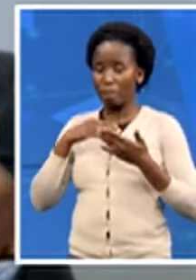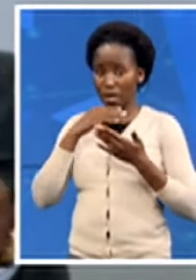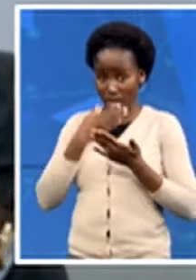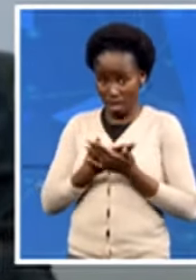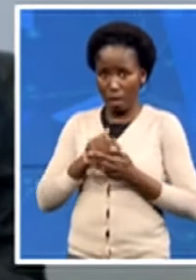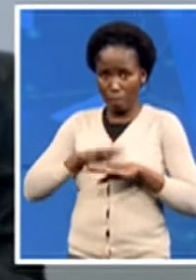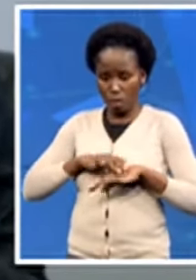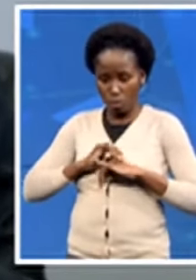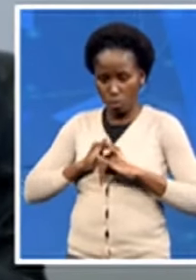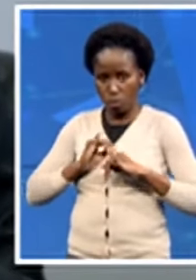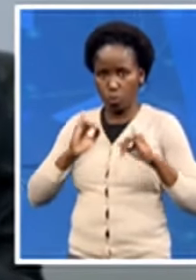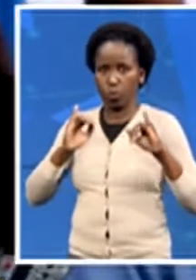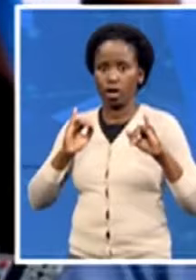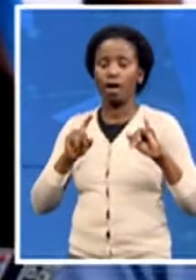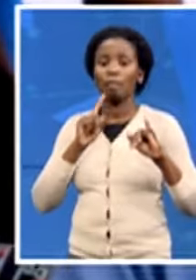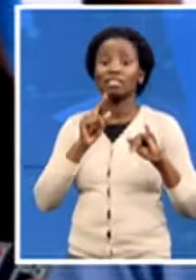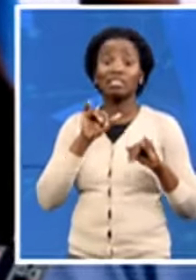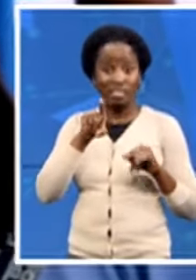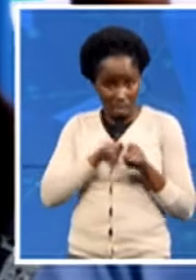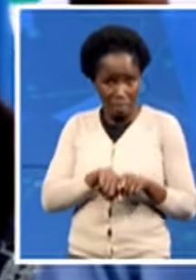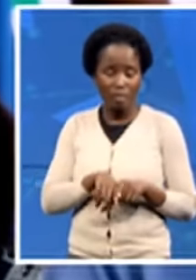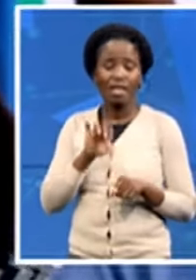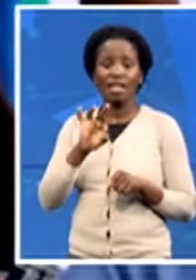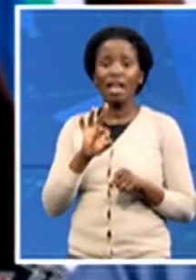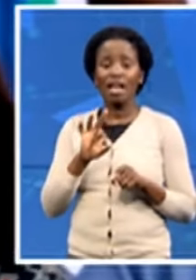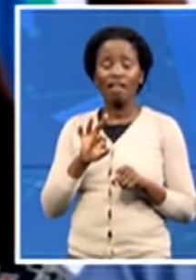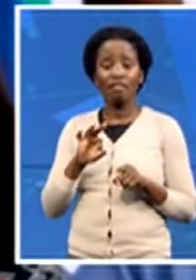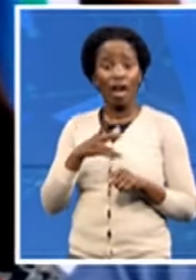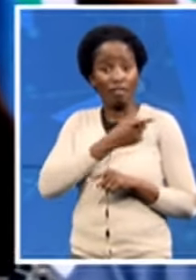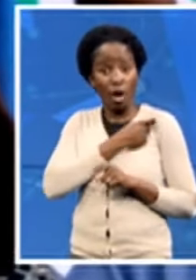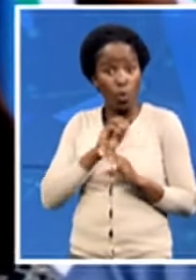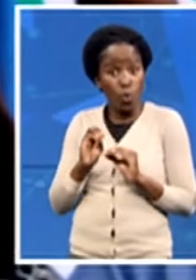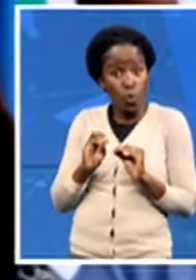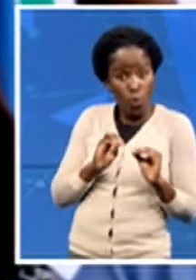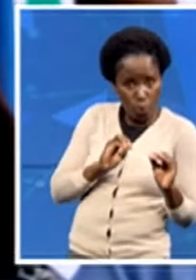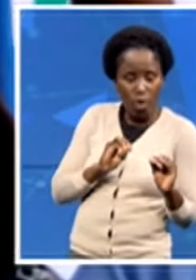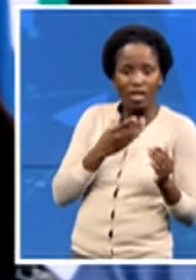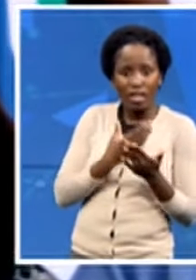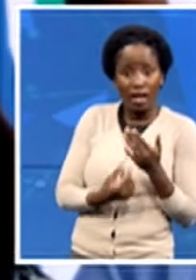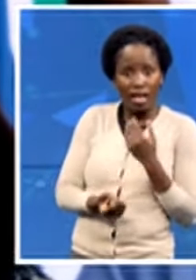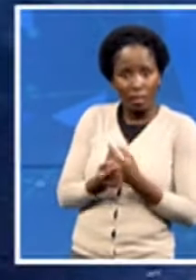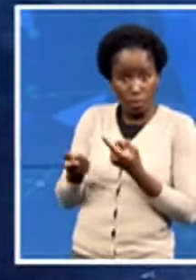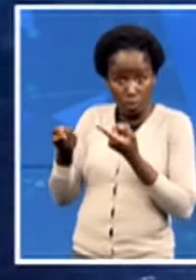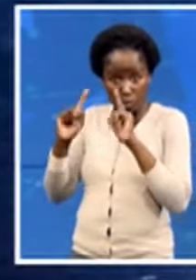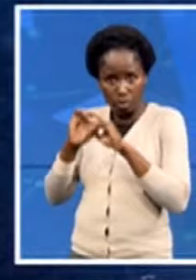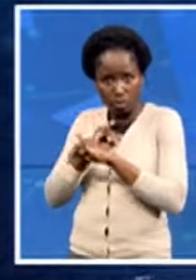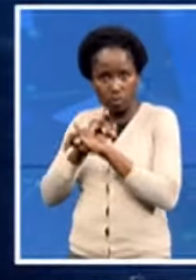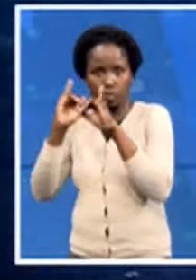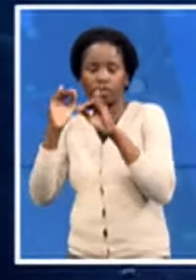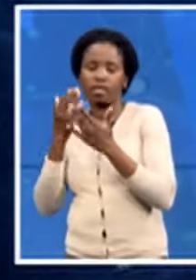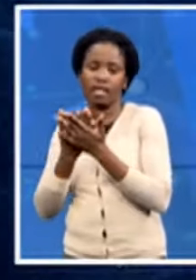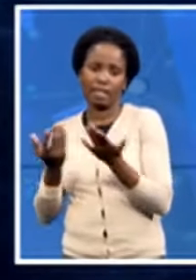and you see many more mutations happen. The WHO-supported COVAX facility has so far supplied only 30 million doses to